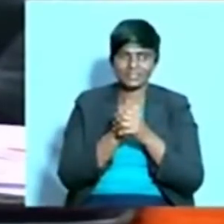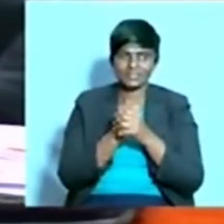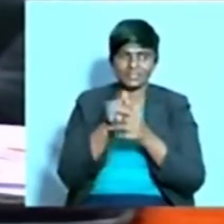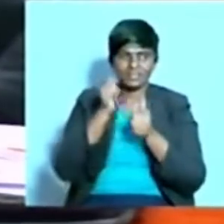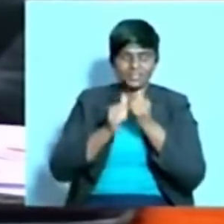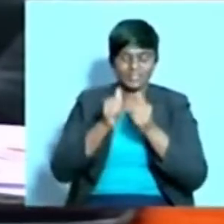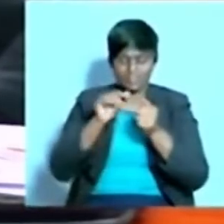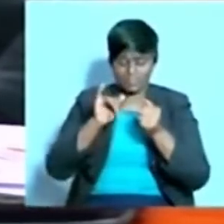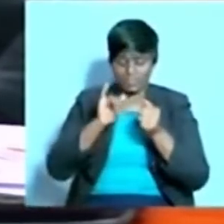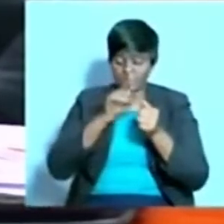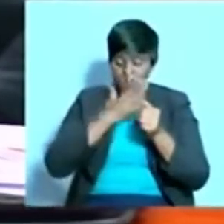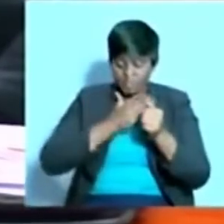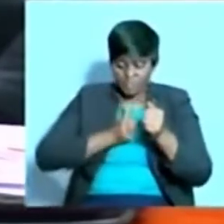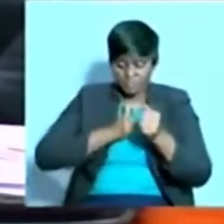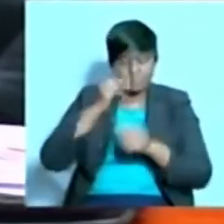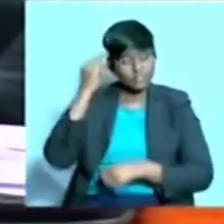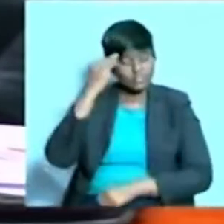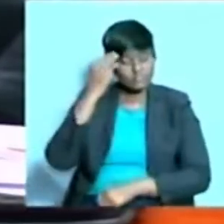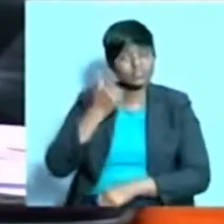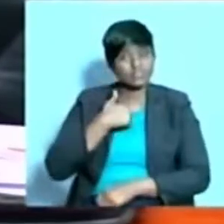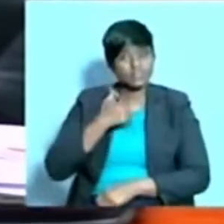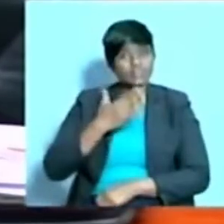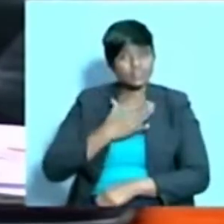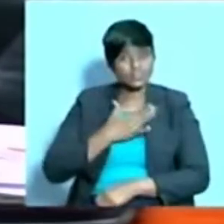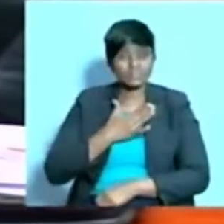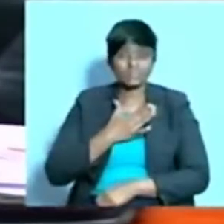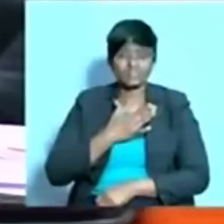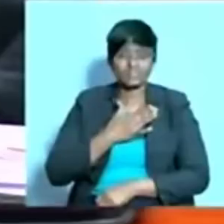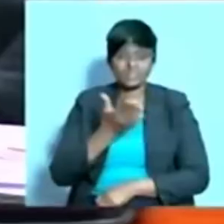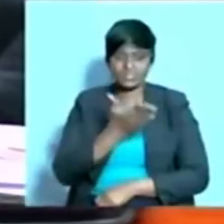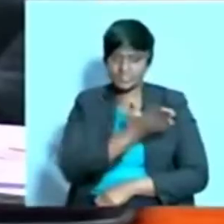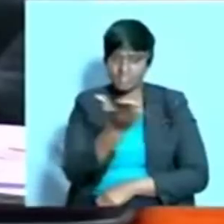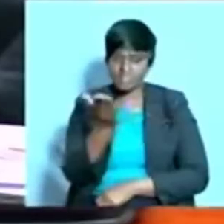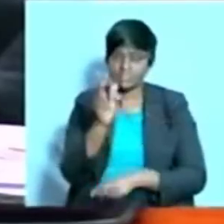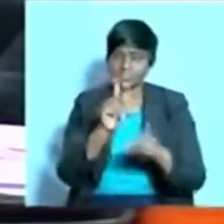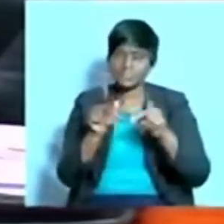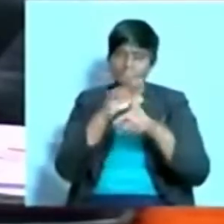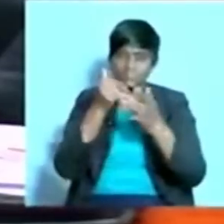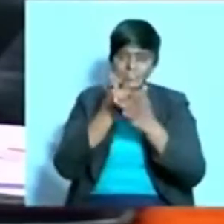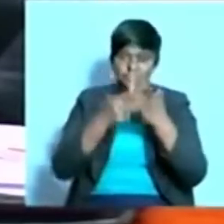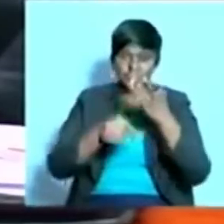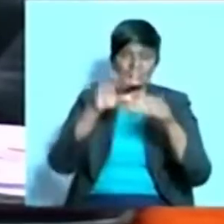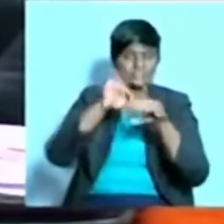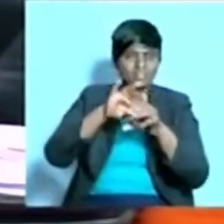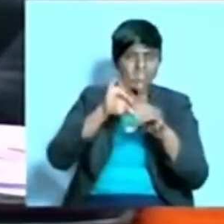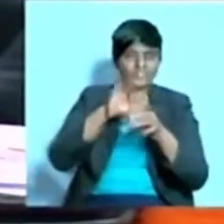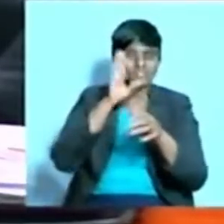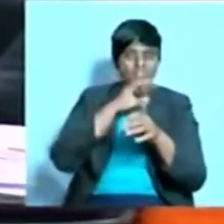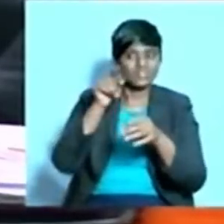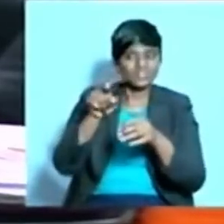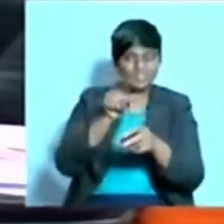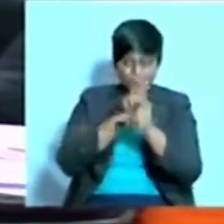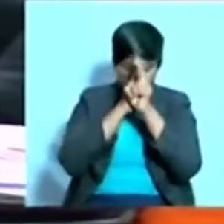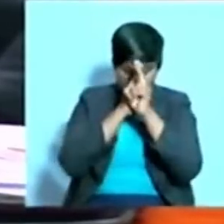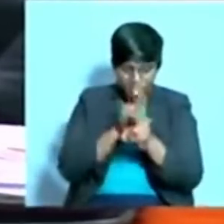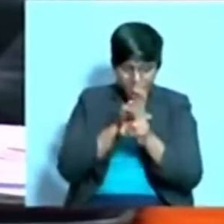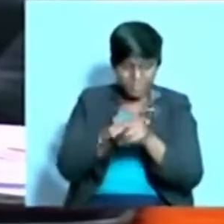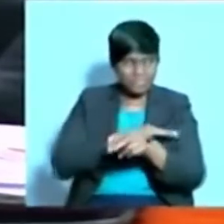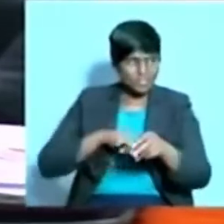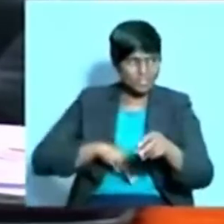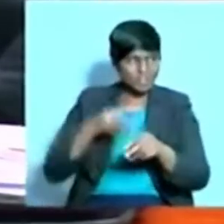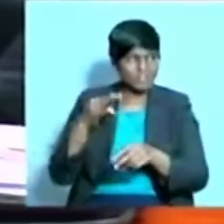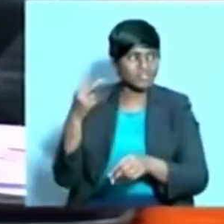because as far as I'm concerned, these people were voted for by the honorable members